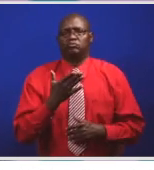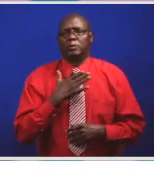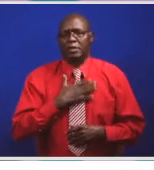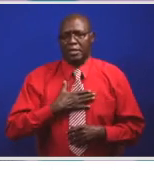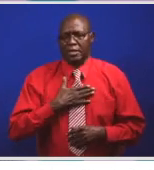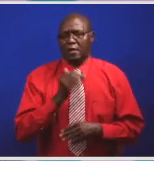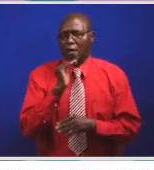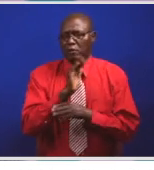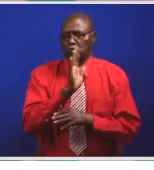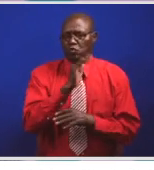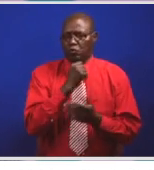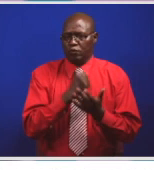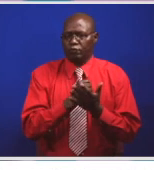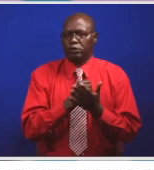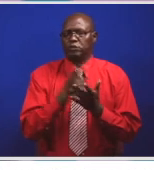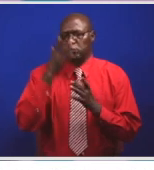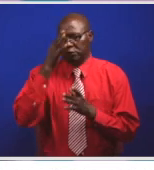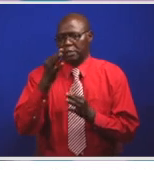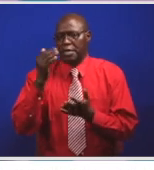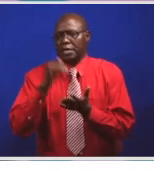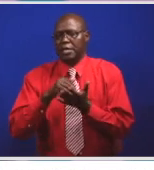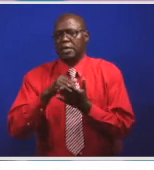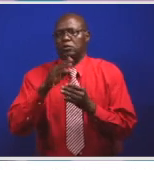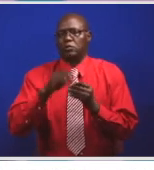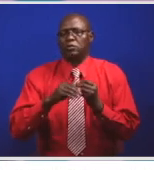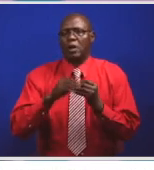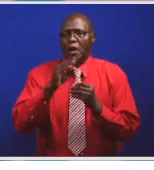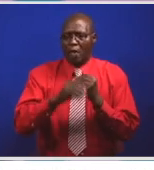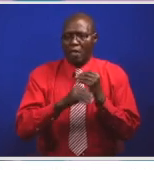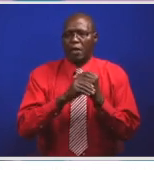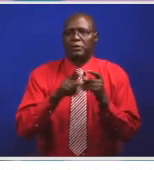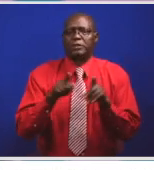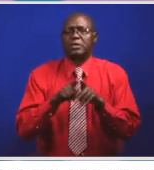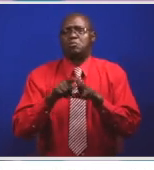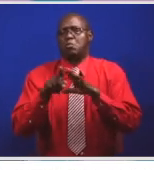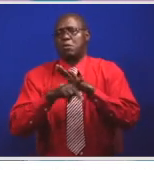office to consider extending the same to our primary schools.